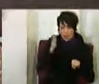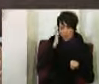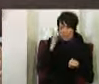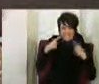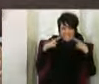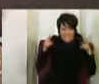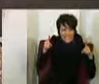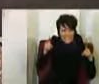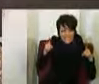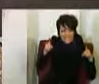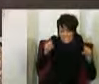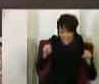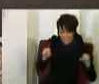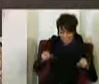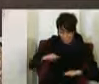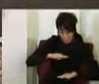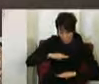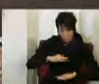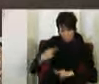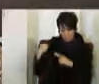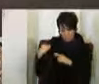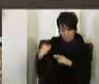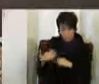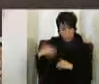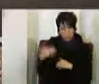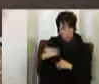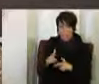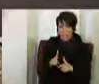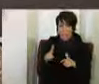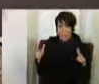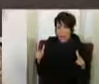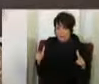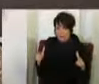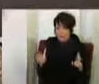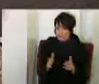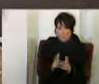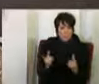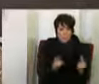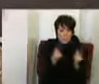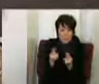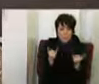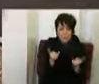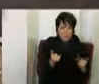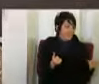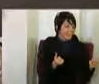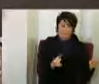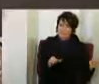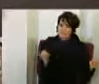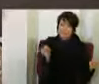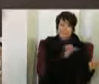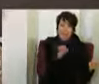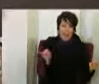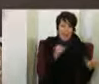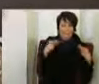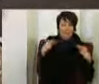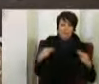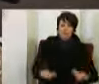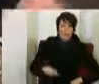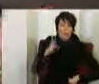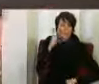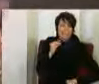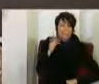the responsibilities that we have been saying we want to fulfill all this time. And Joseph was no different to us. Joseph had